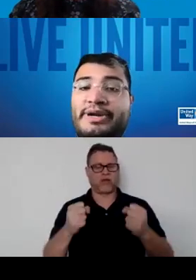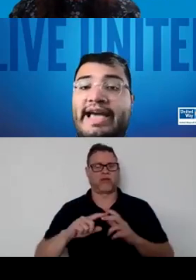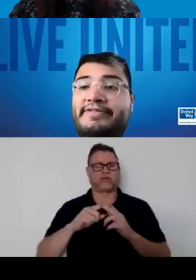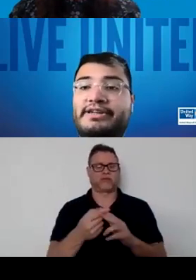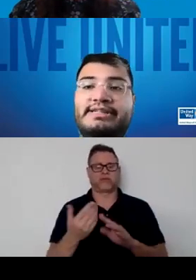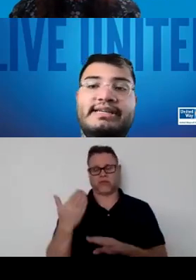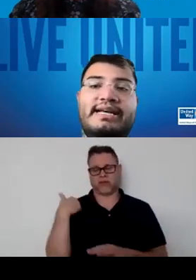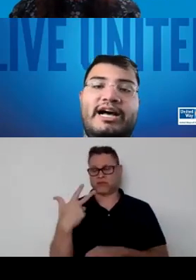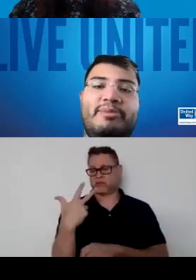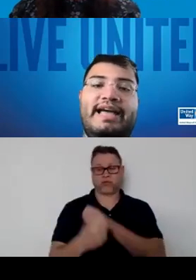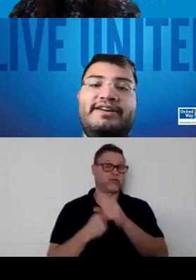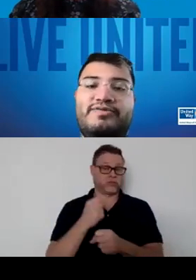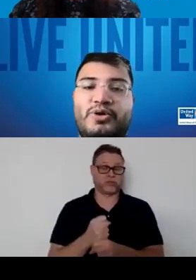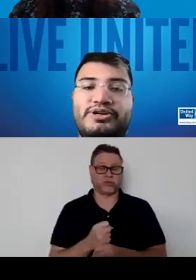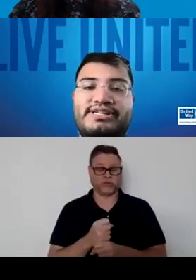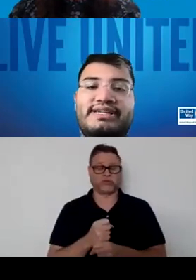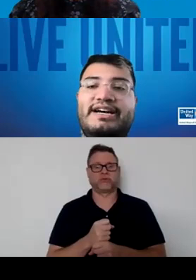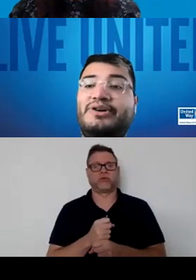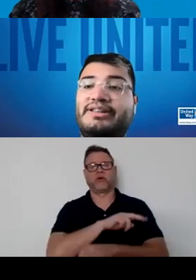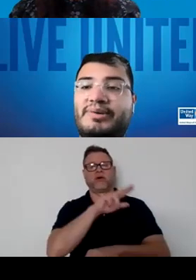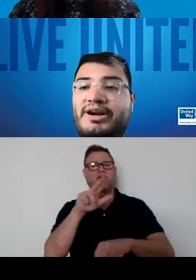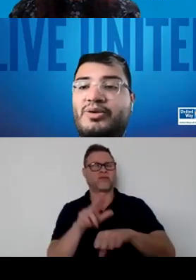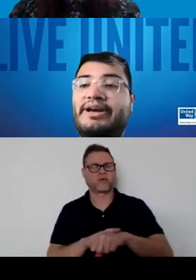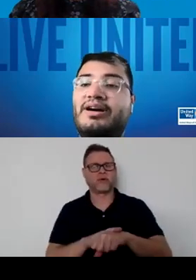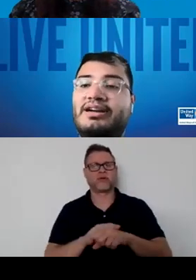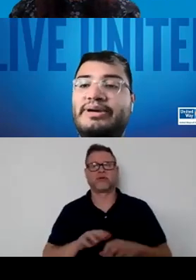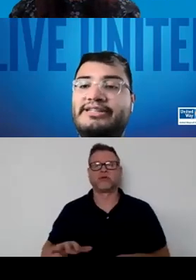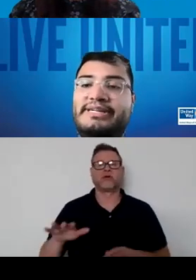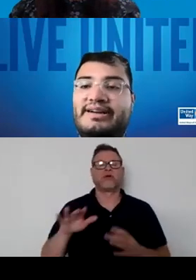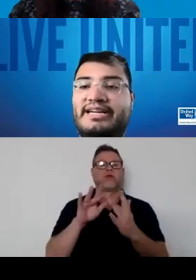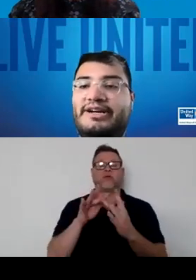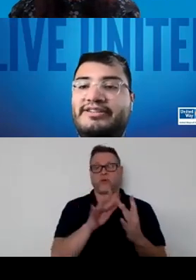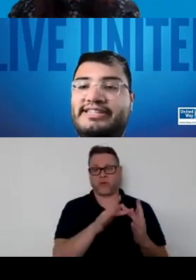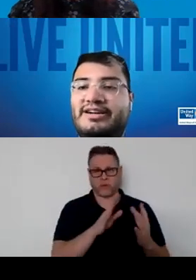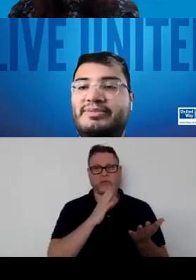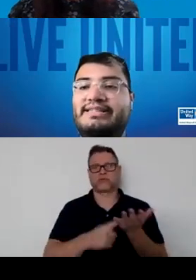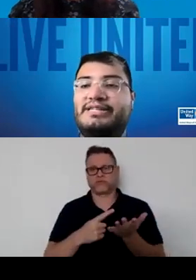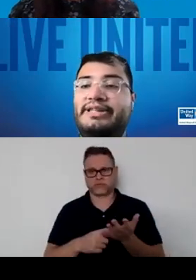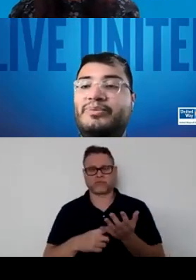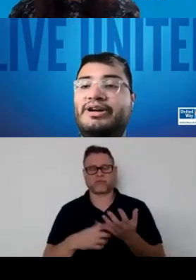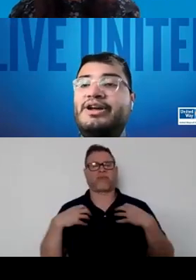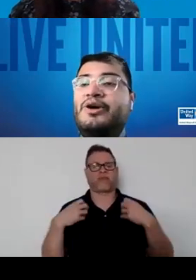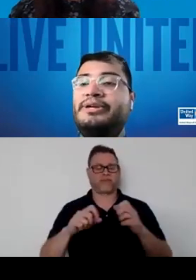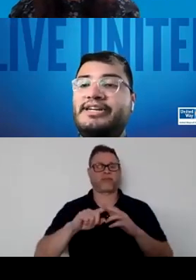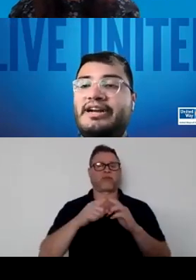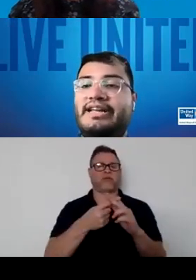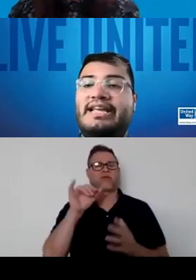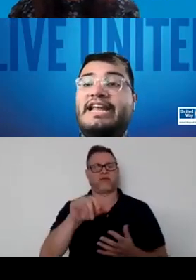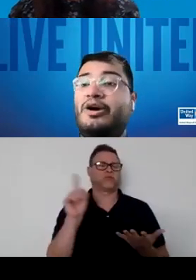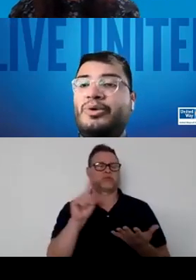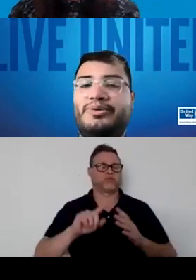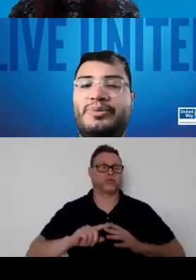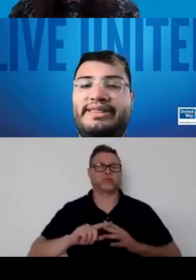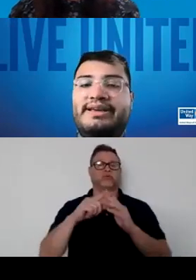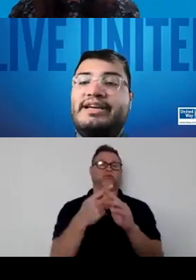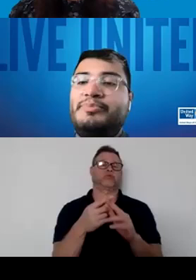last 3.5 years. And of course, throughout this webinar, we are going to be talking about Healthy Start because that's really where we started in